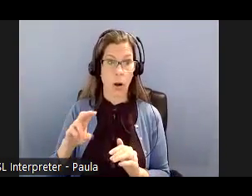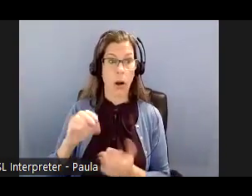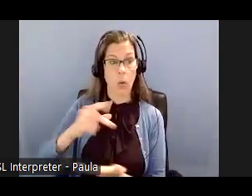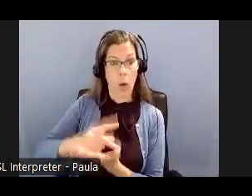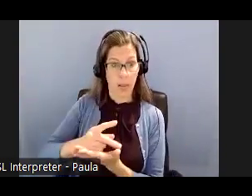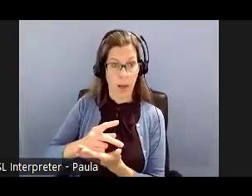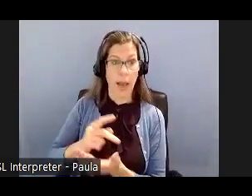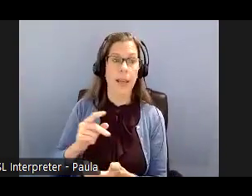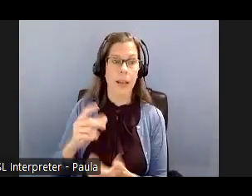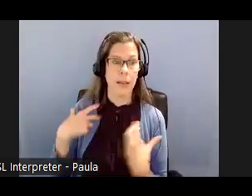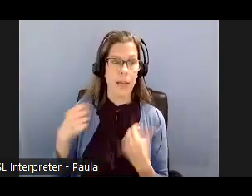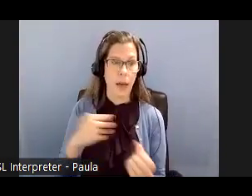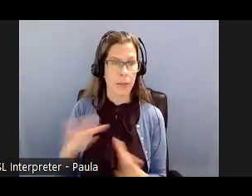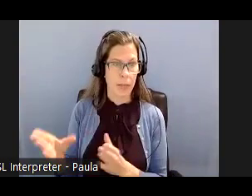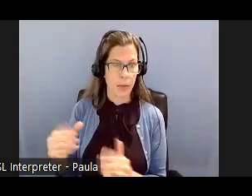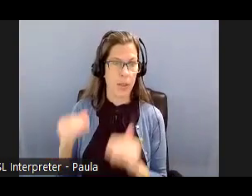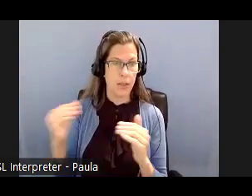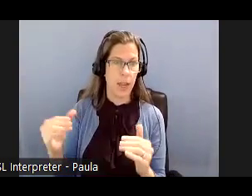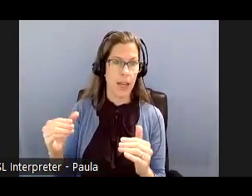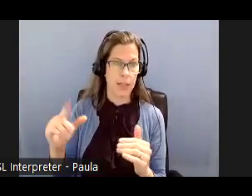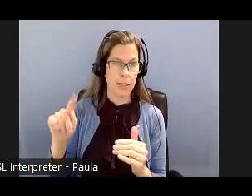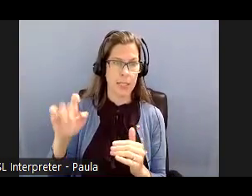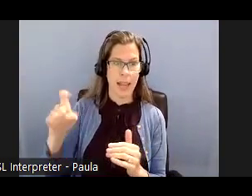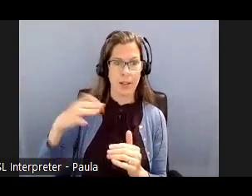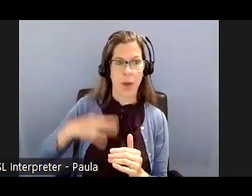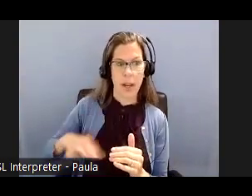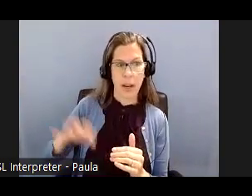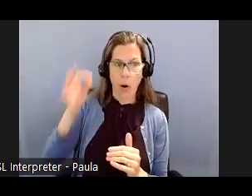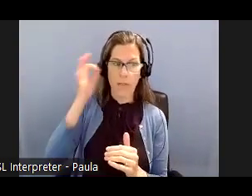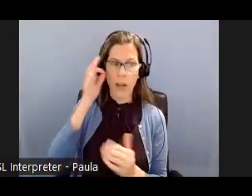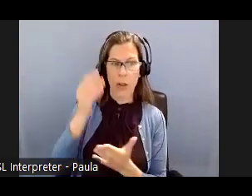tax credits, or federally funded medical programs.